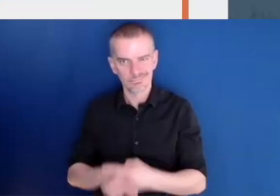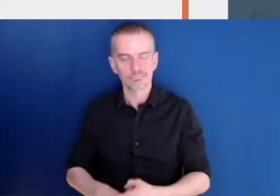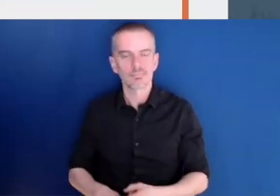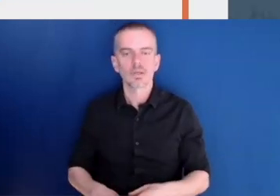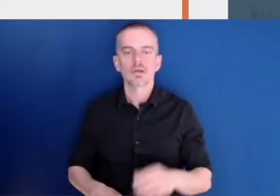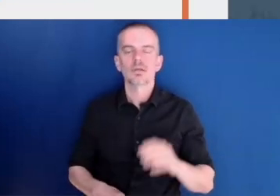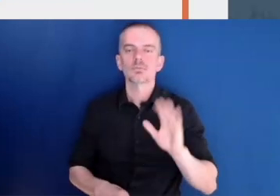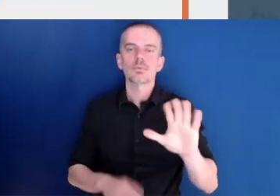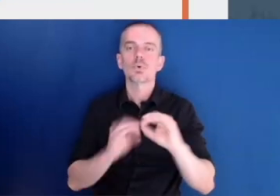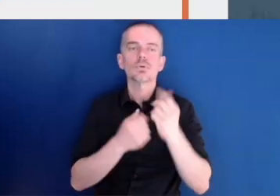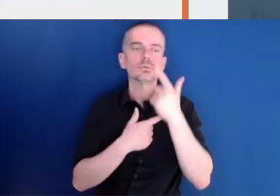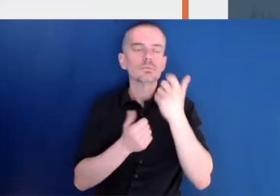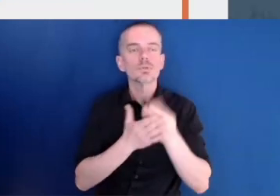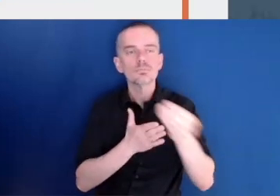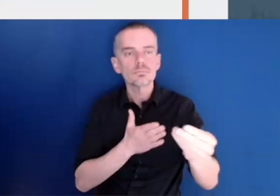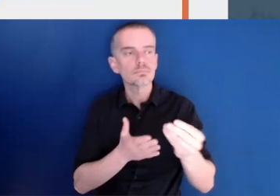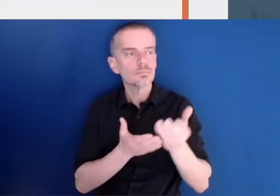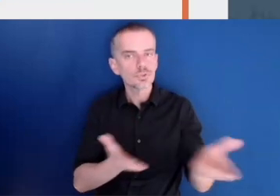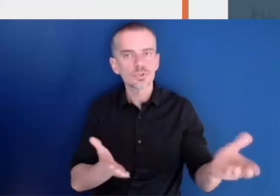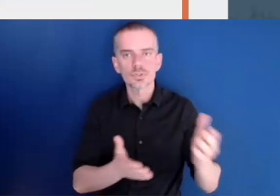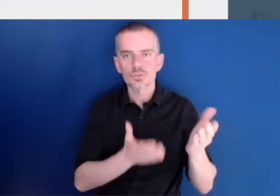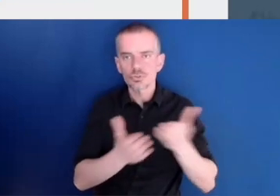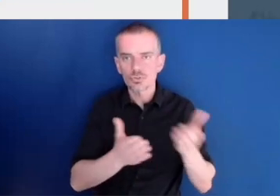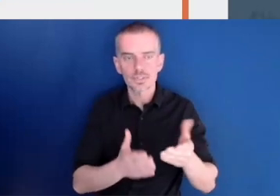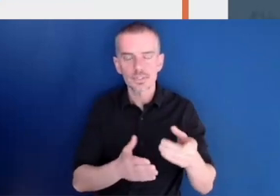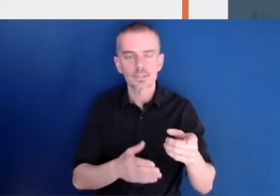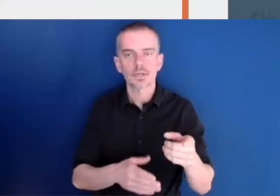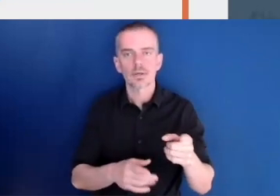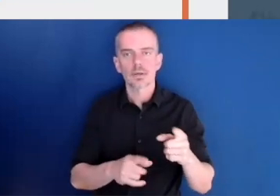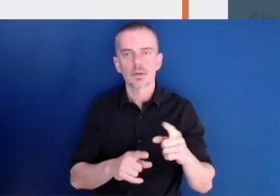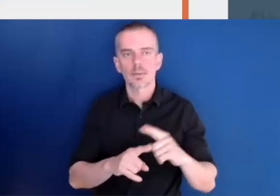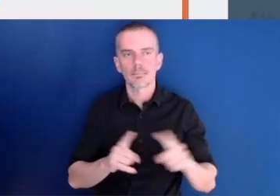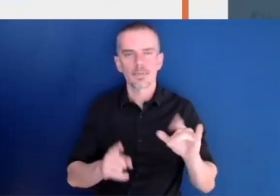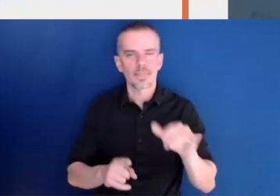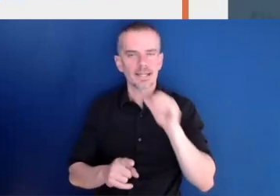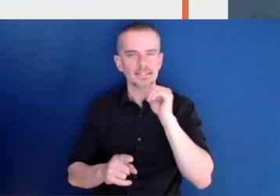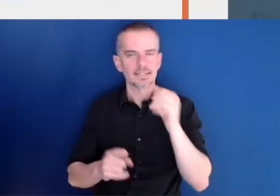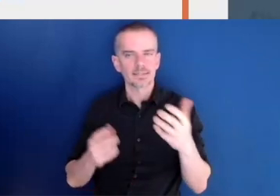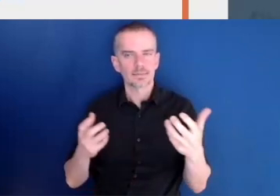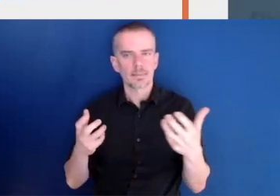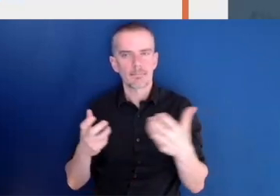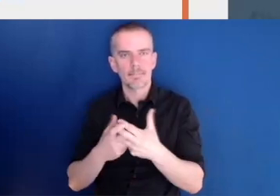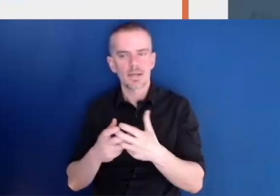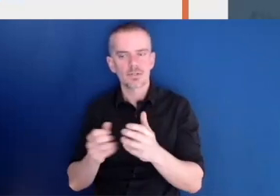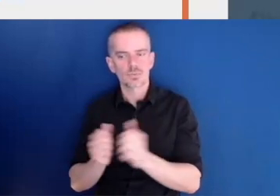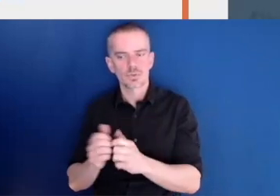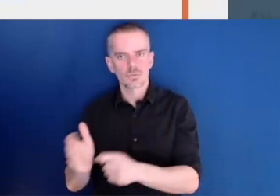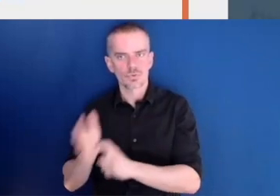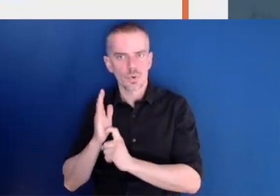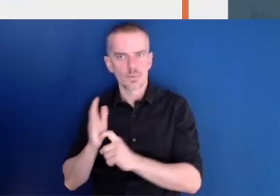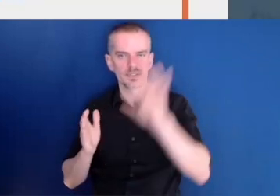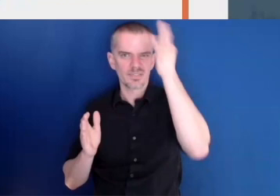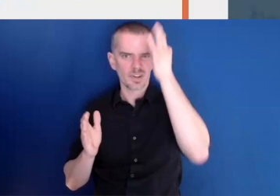interest in, let's say, procuring goods and services don't align exactly with those requirements laid out by the